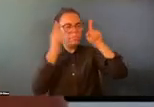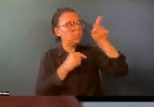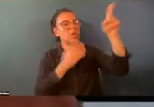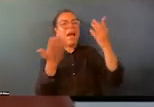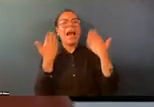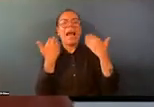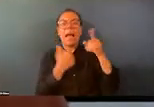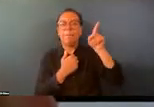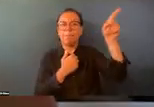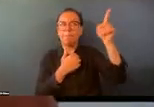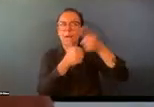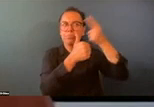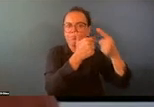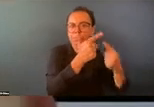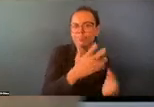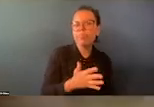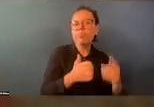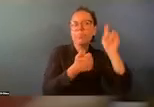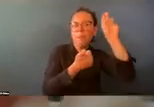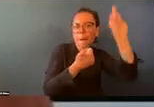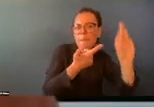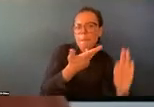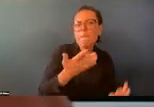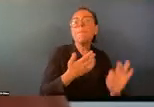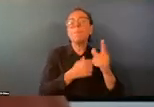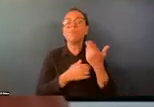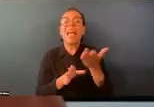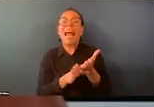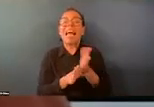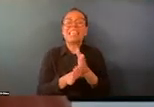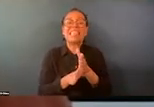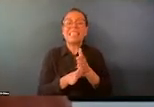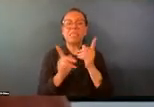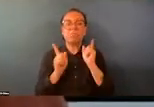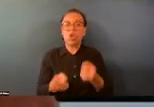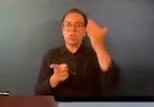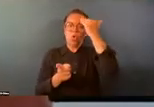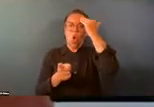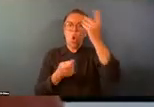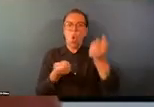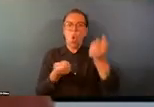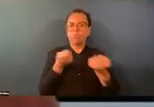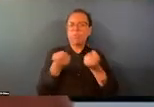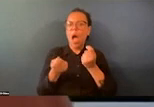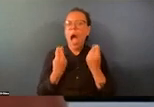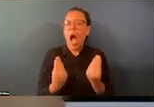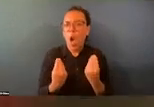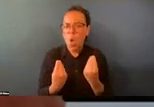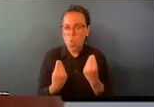change issues and disaster risk reductions like floods,